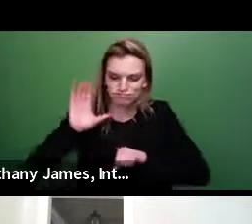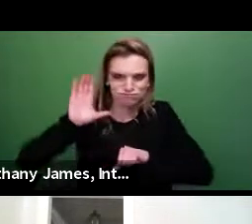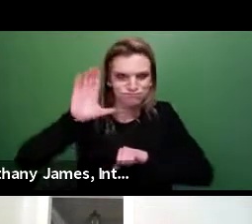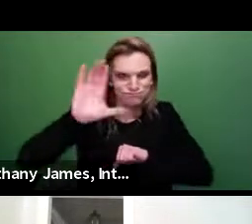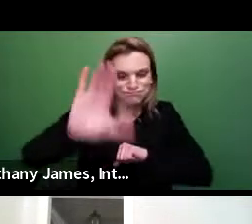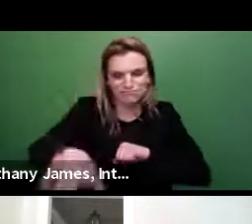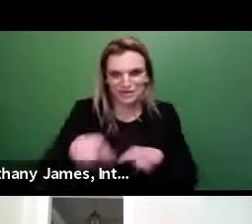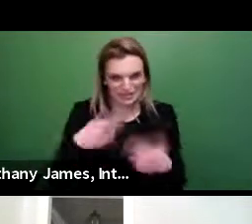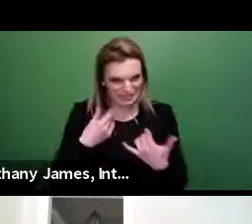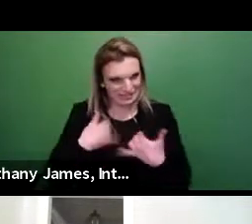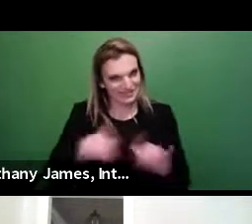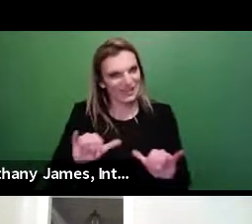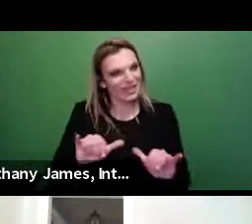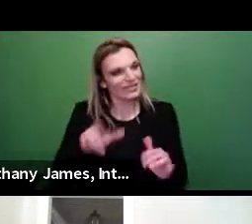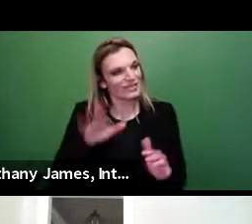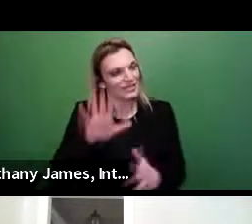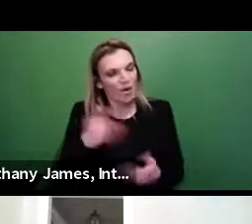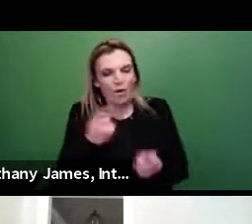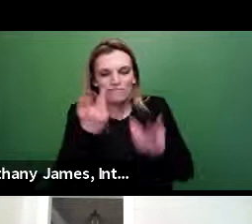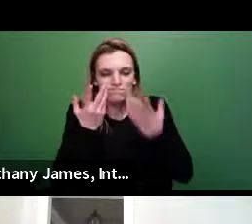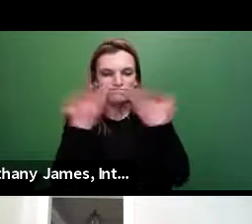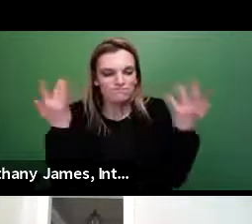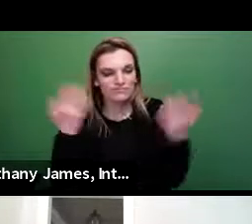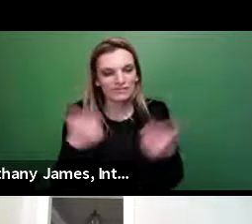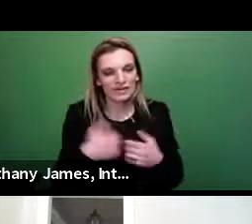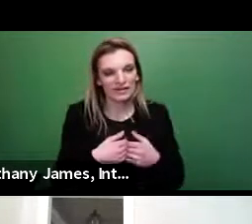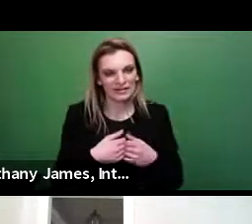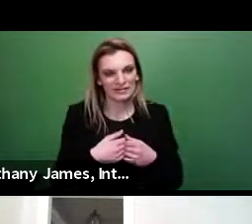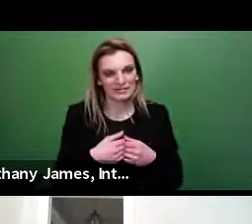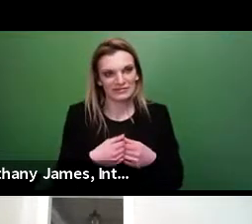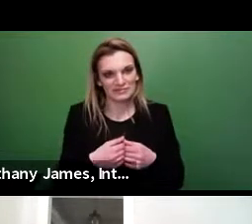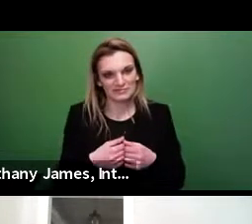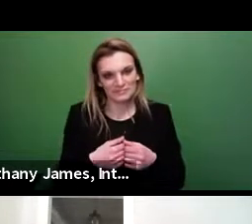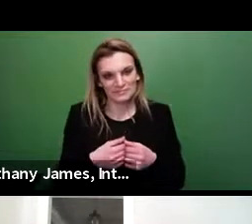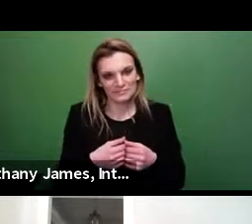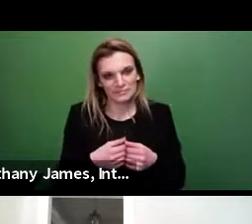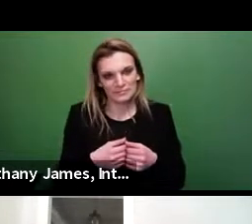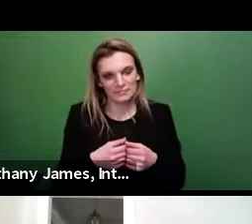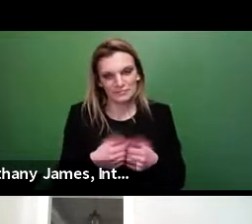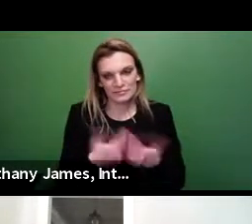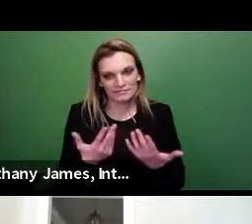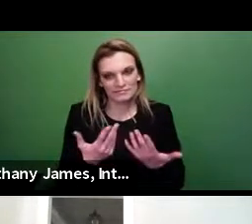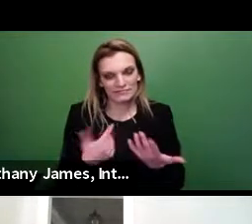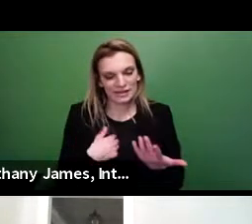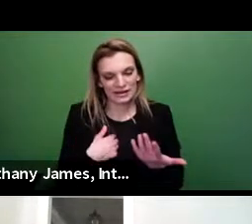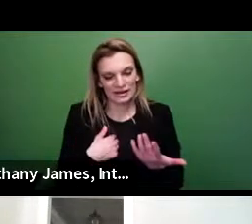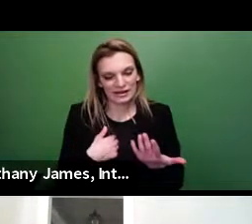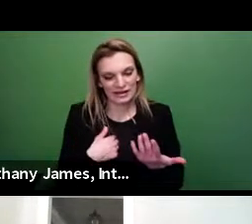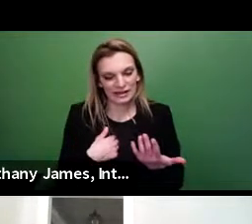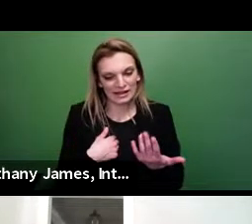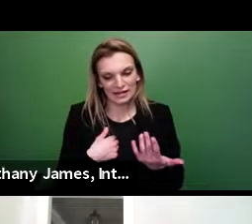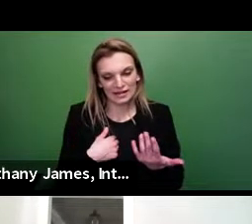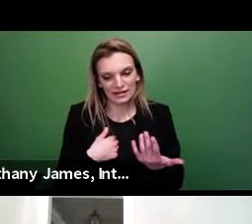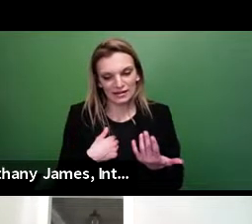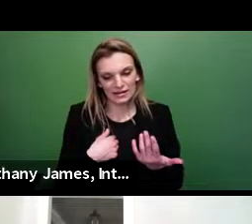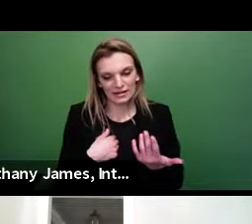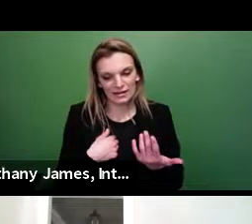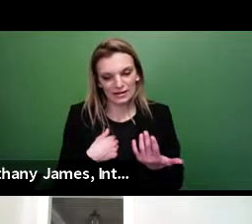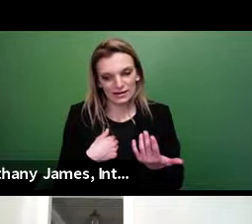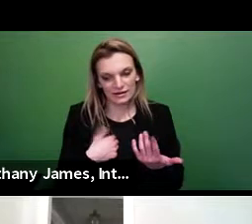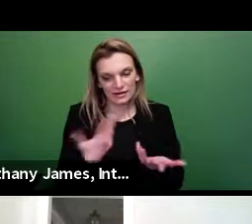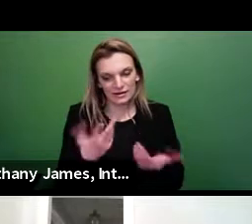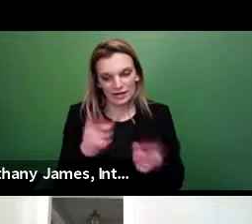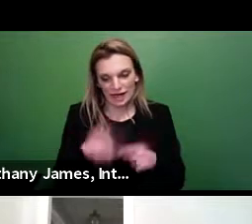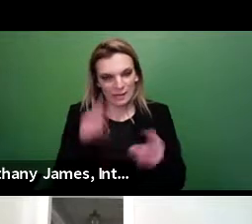think I spoke to you individually at a different time that when I can't imagine Benny not being